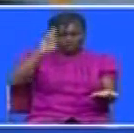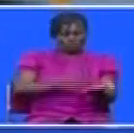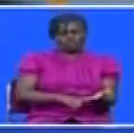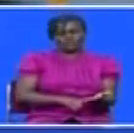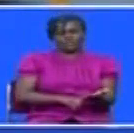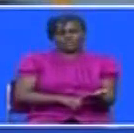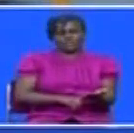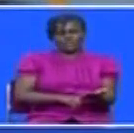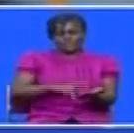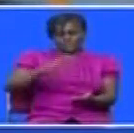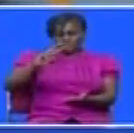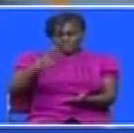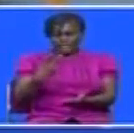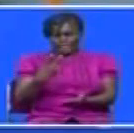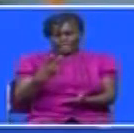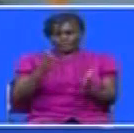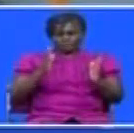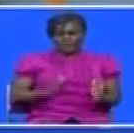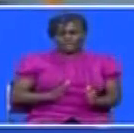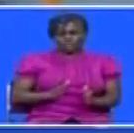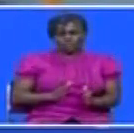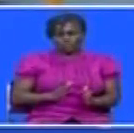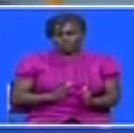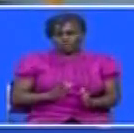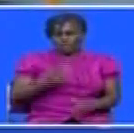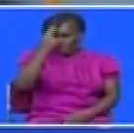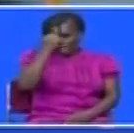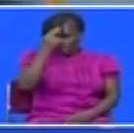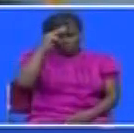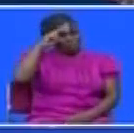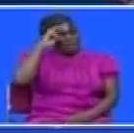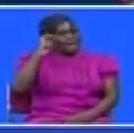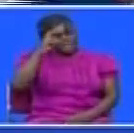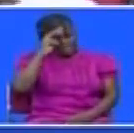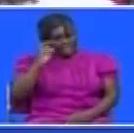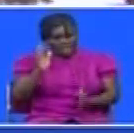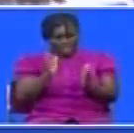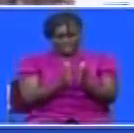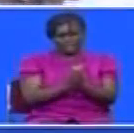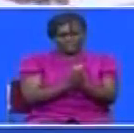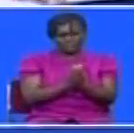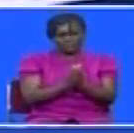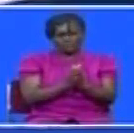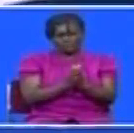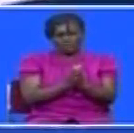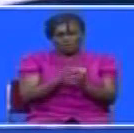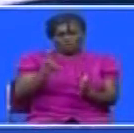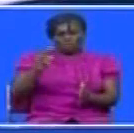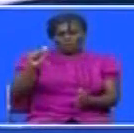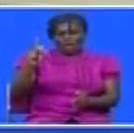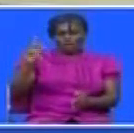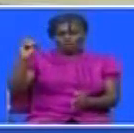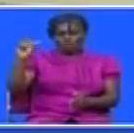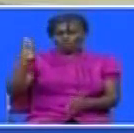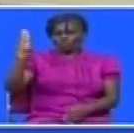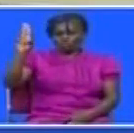The runners-up were First Lady of Narok County, Sarah Tunai, Martha Karua, nominated by United Nations Women, and Walk of Hope.